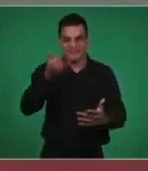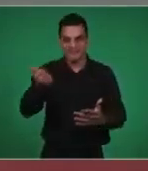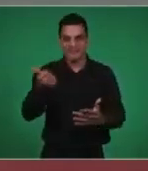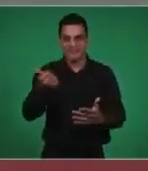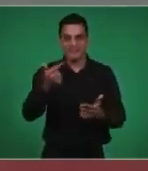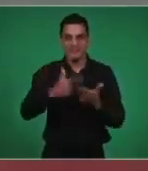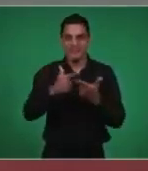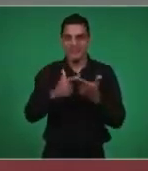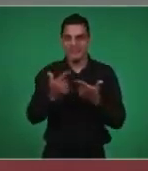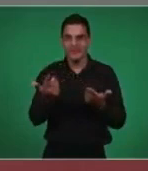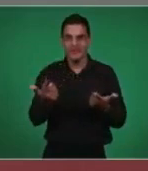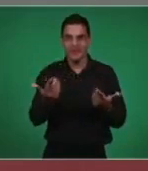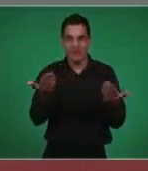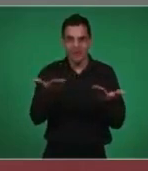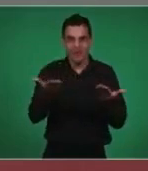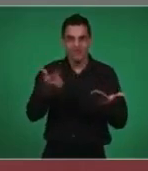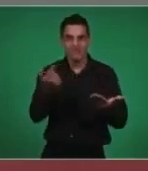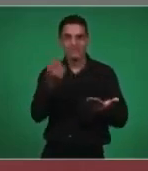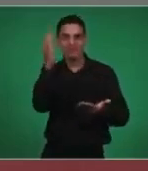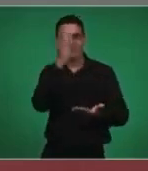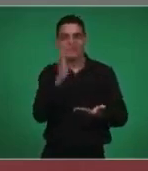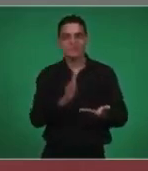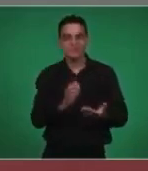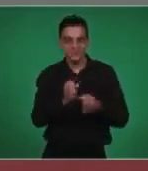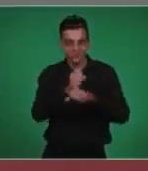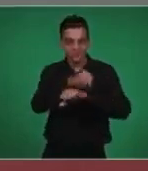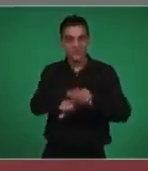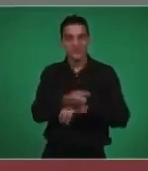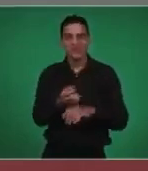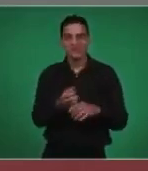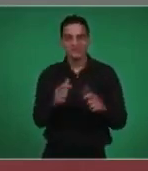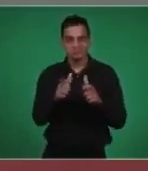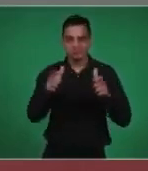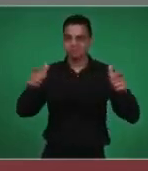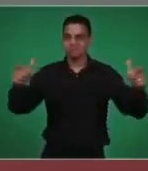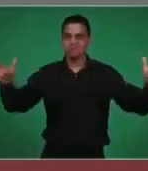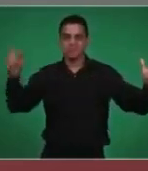The work that's being done today here, that we're bringing